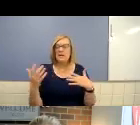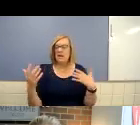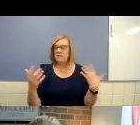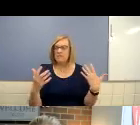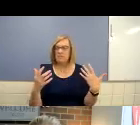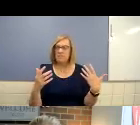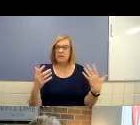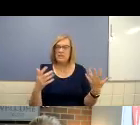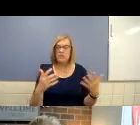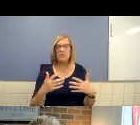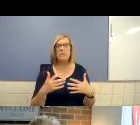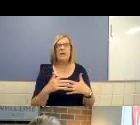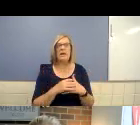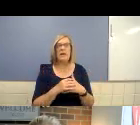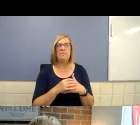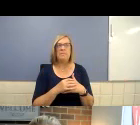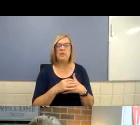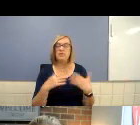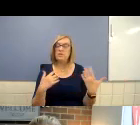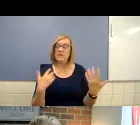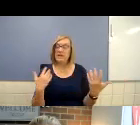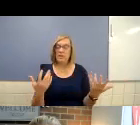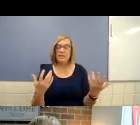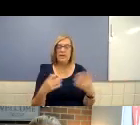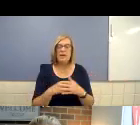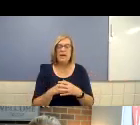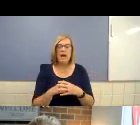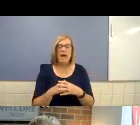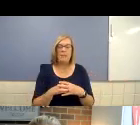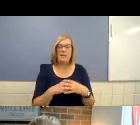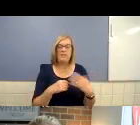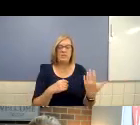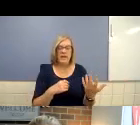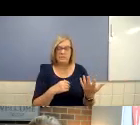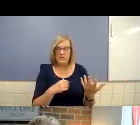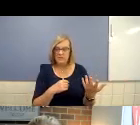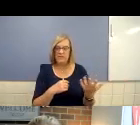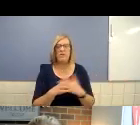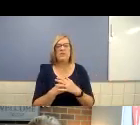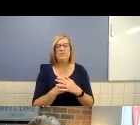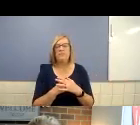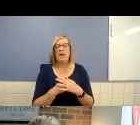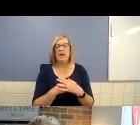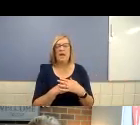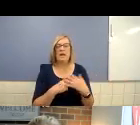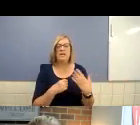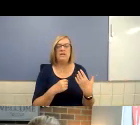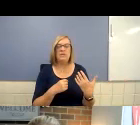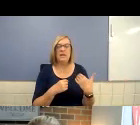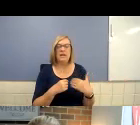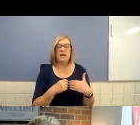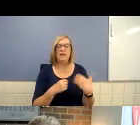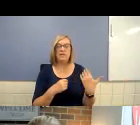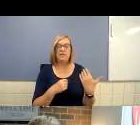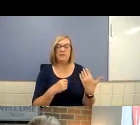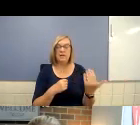this time much more from a cultural standpoint and social aspects of deaf culture. And you